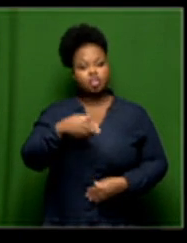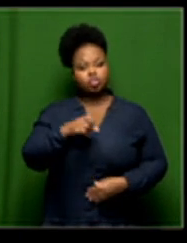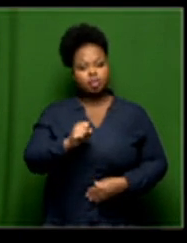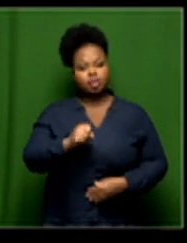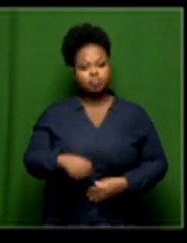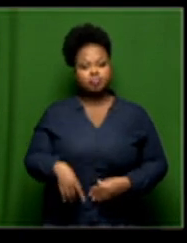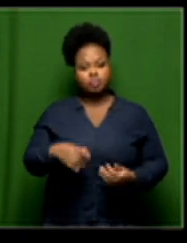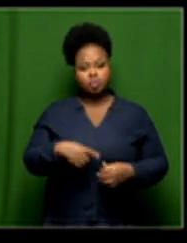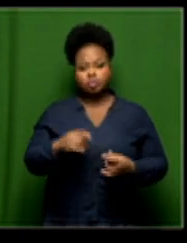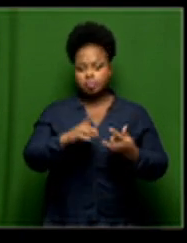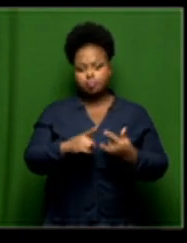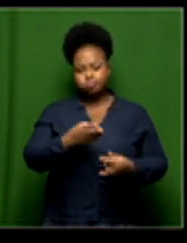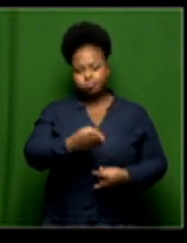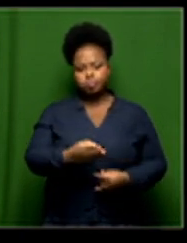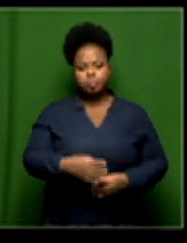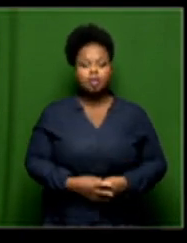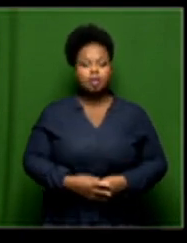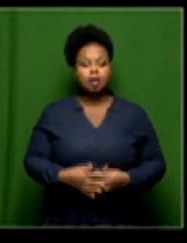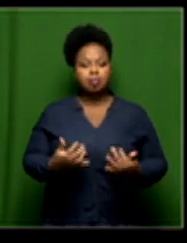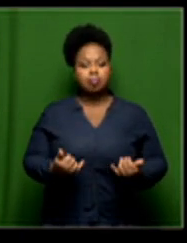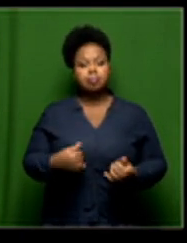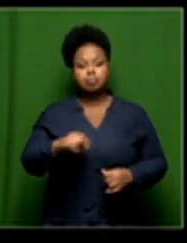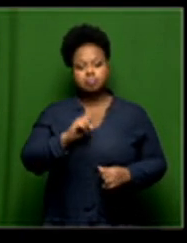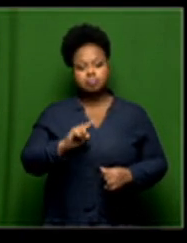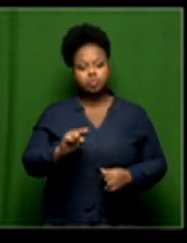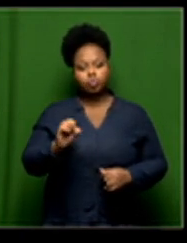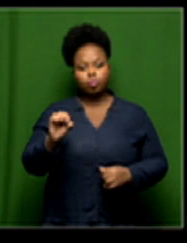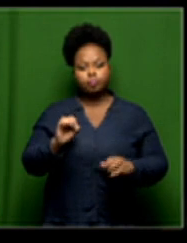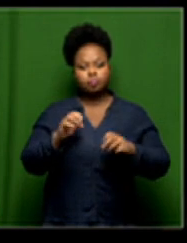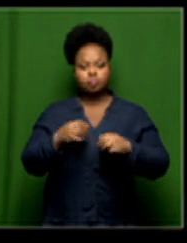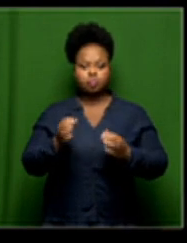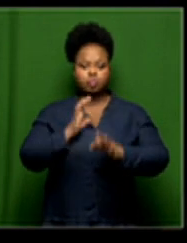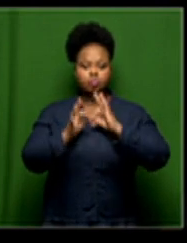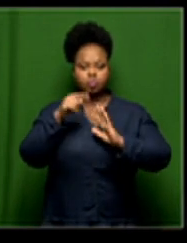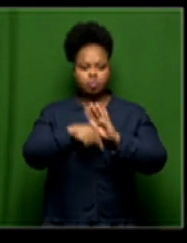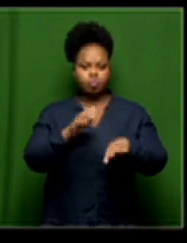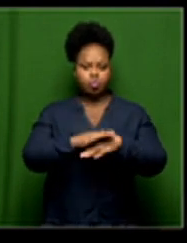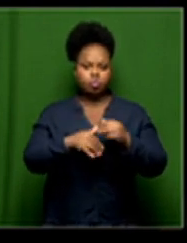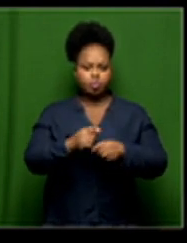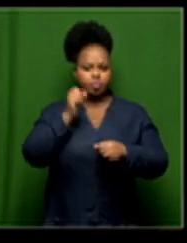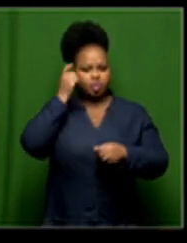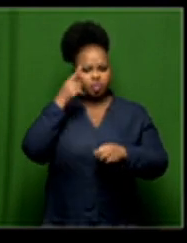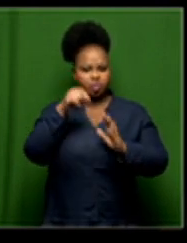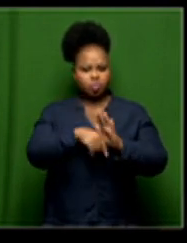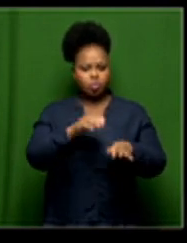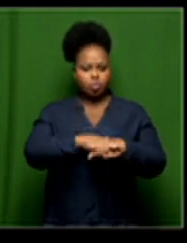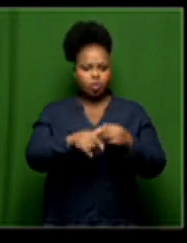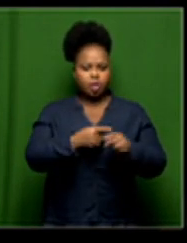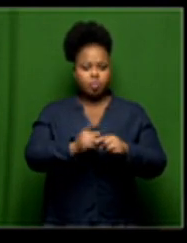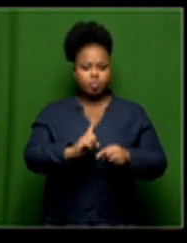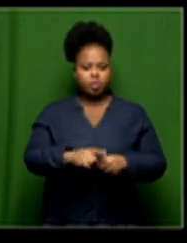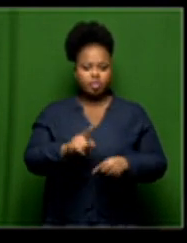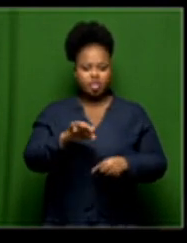as she's popularly known, joins us now via Zoom to tell us more about this offering, as well as make us better understand the force behind